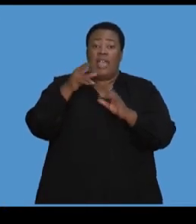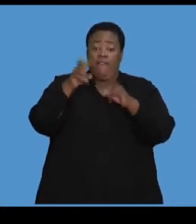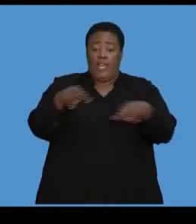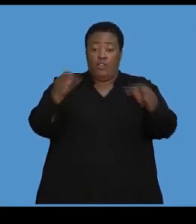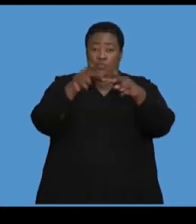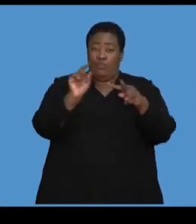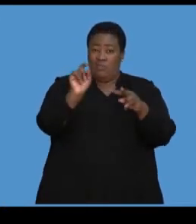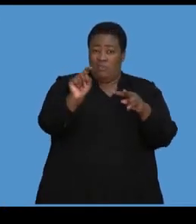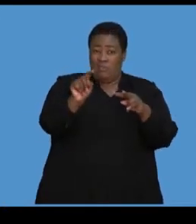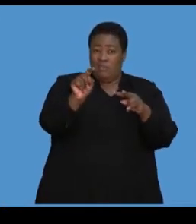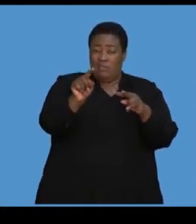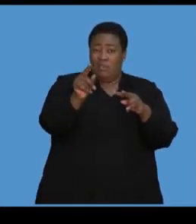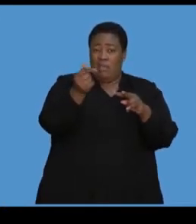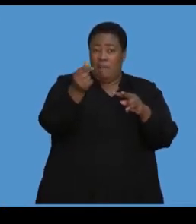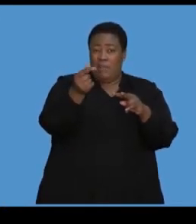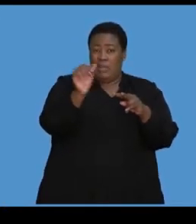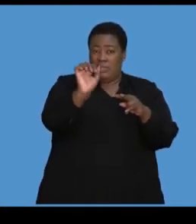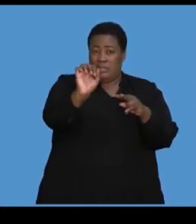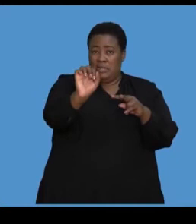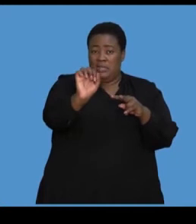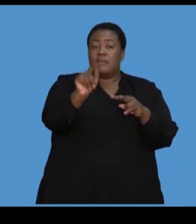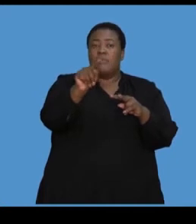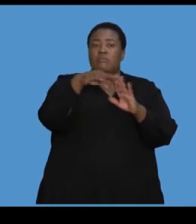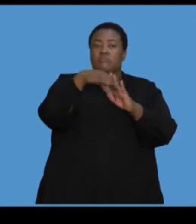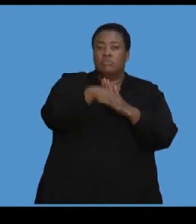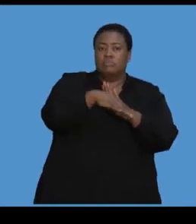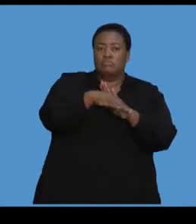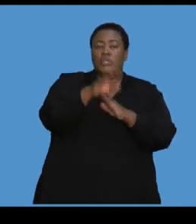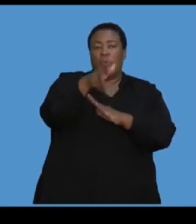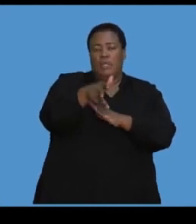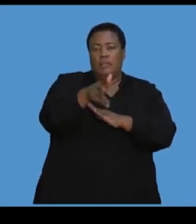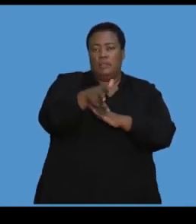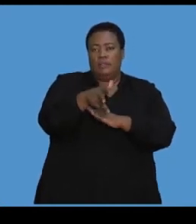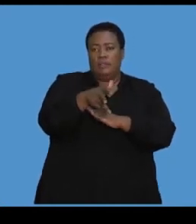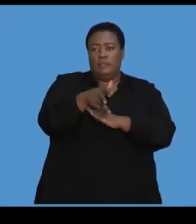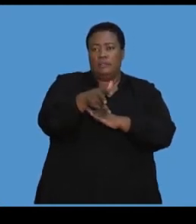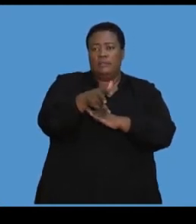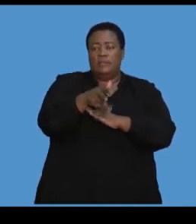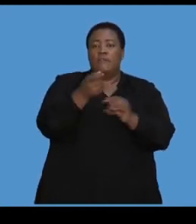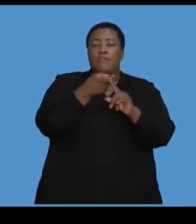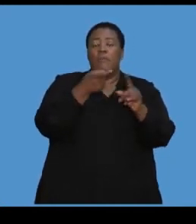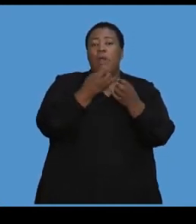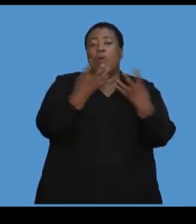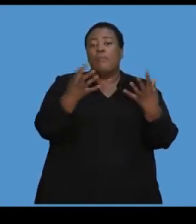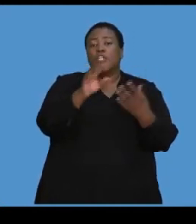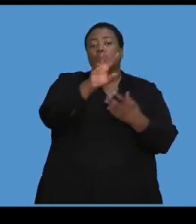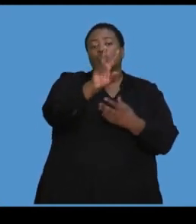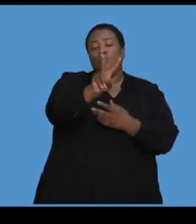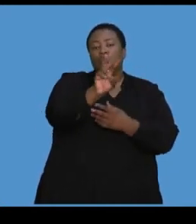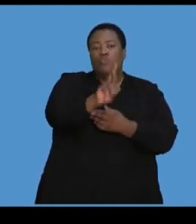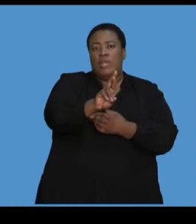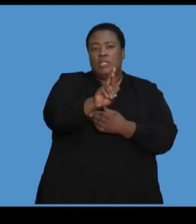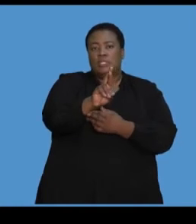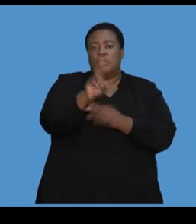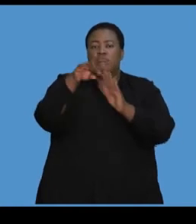of the yen will depreciate. Remember I said very important, the use of the word depreciate and appreciate. The value of the yen will